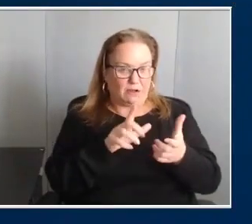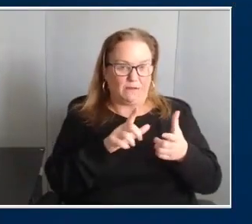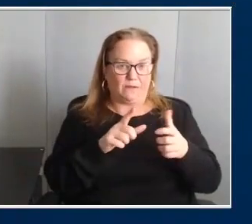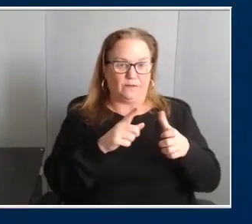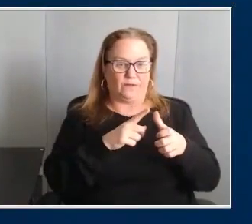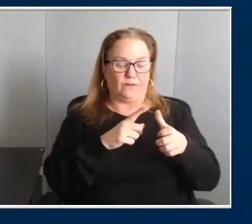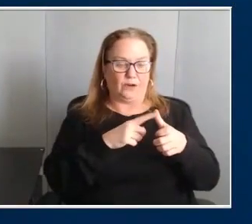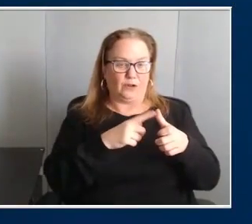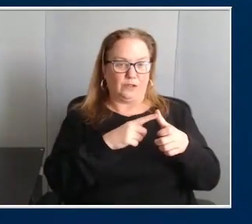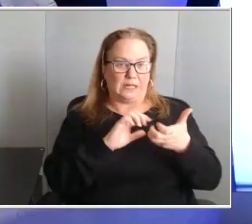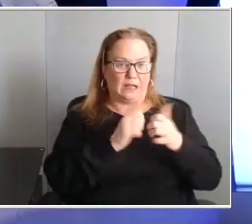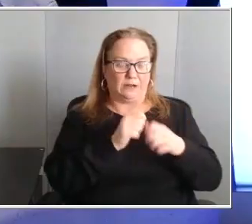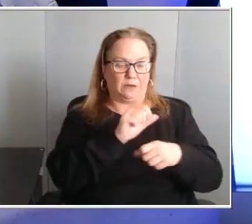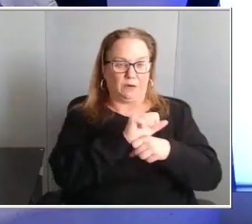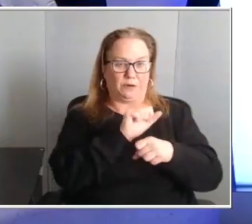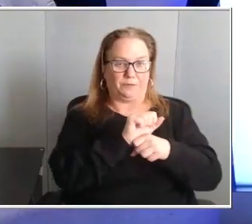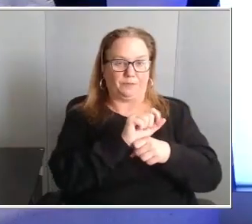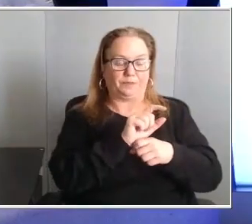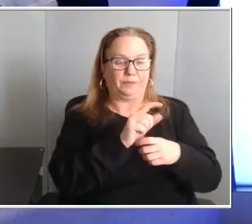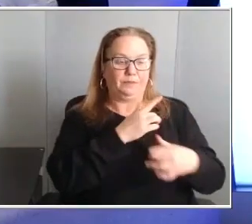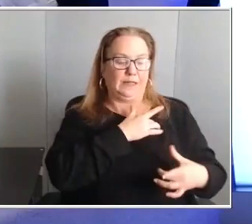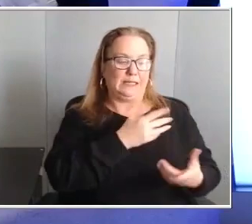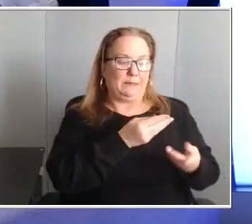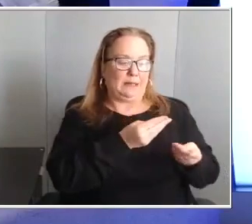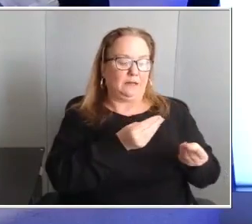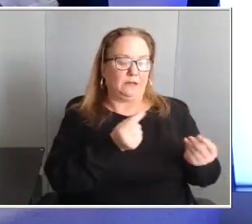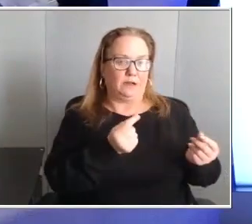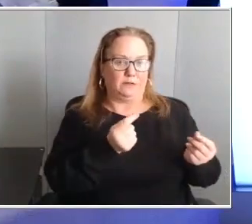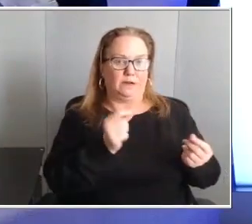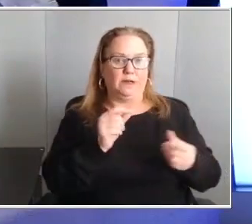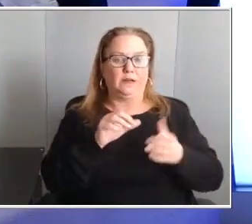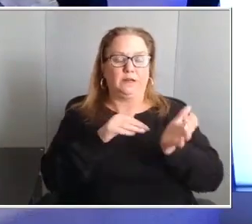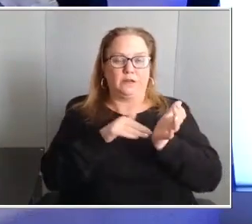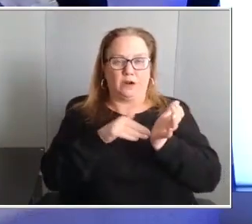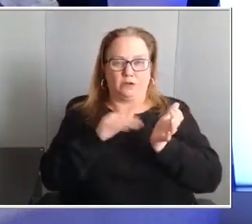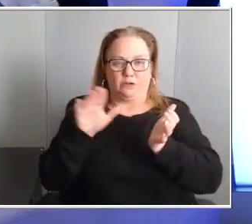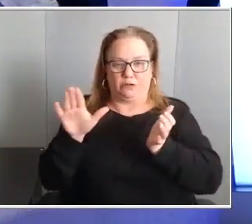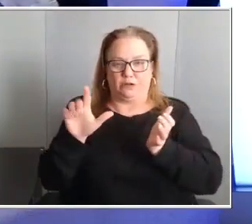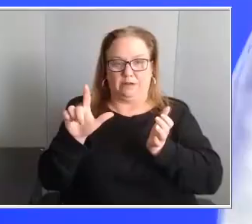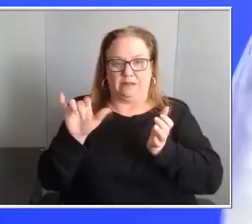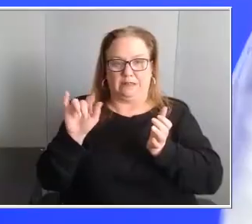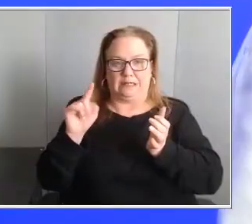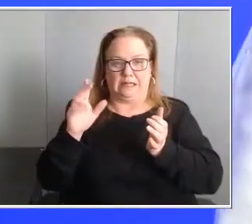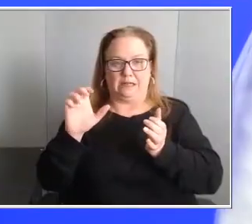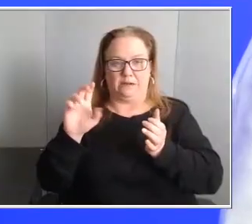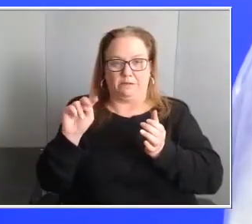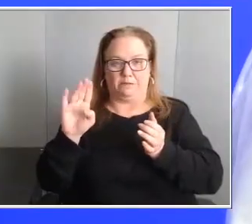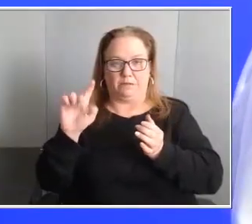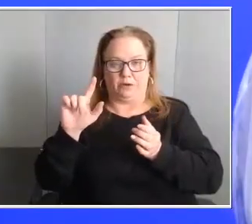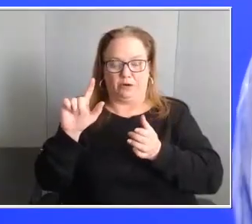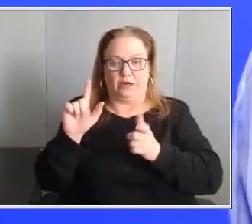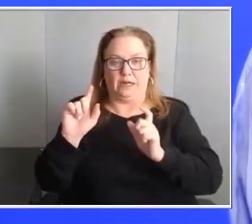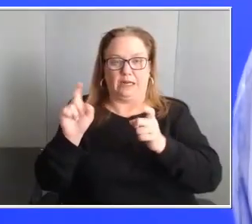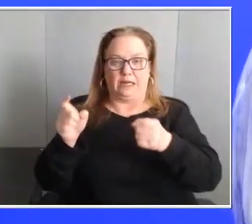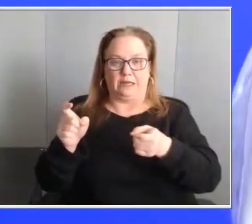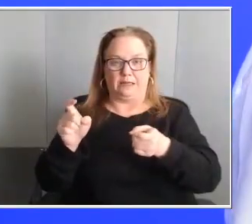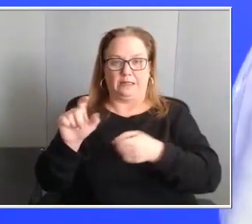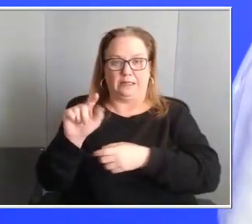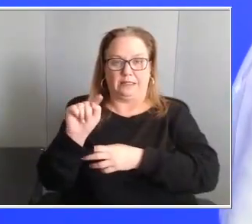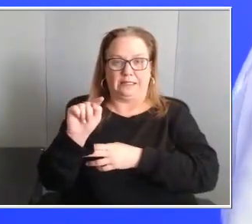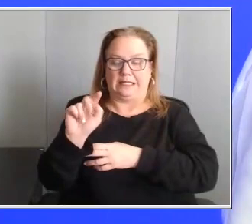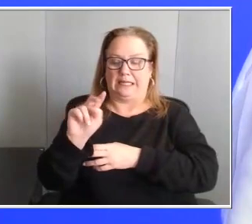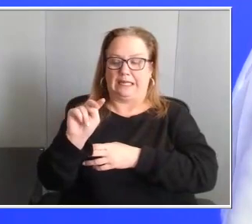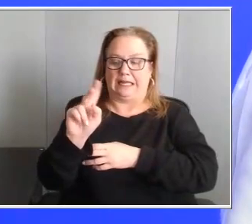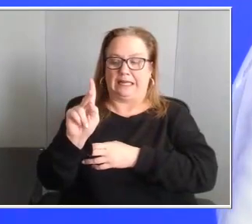work when it's in there? Typically, the dissolving occurs when Dr. Lechtenberg and her group organizes and administers TNK, which is that